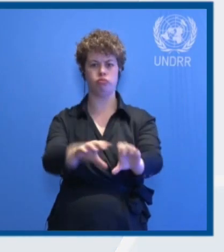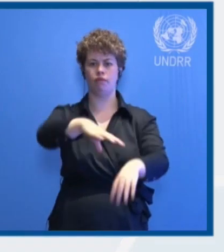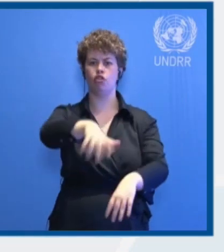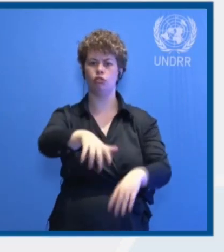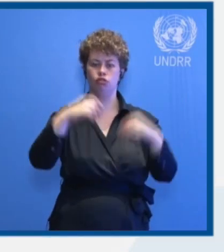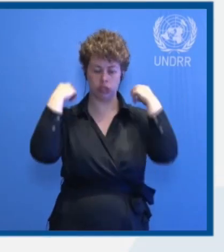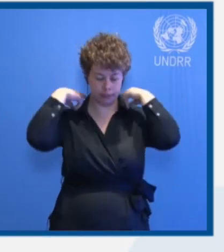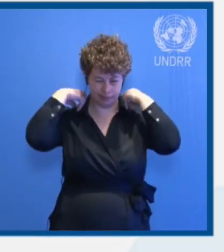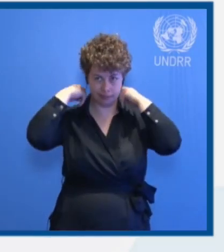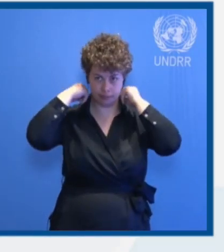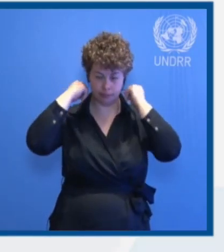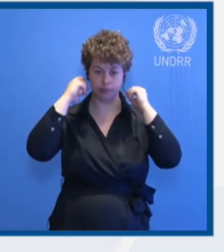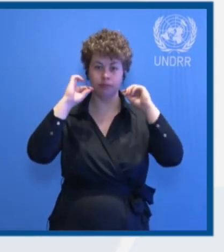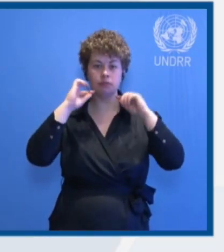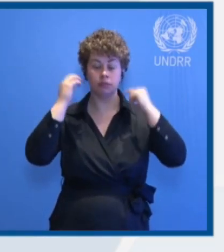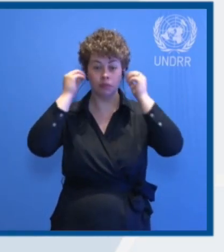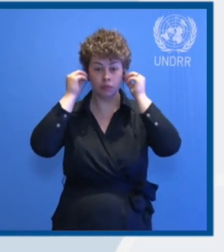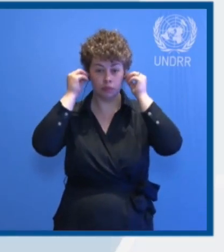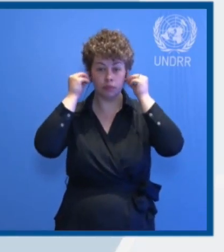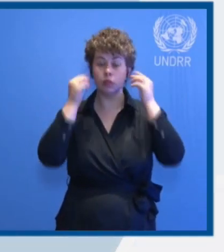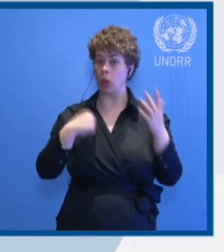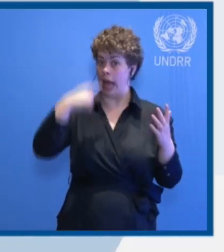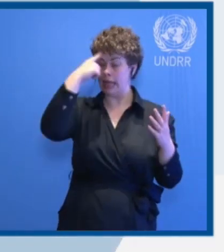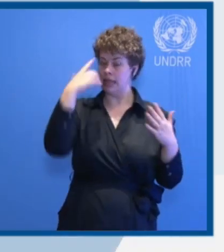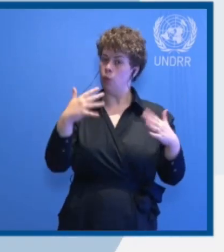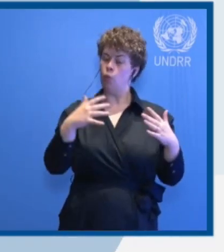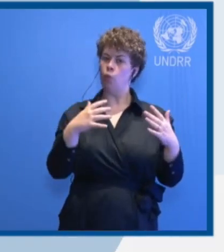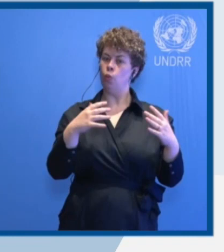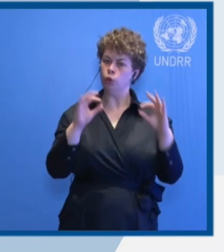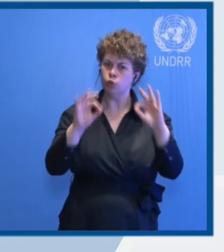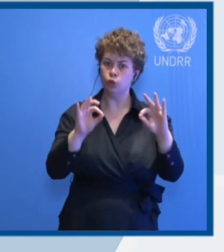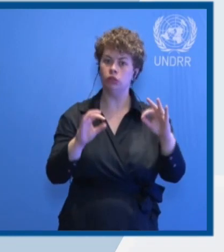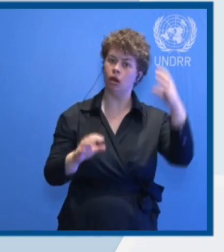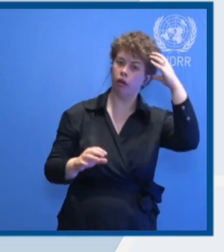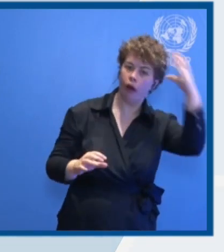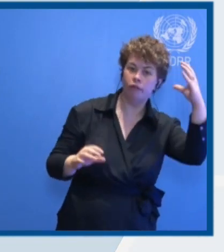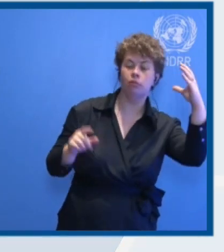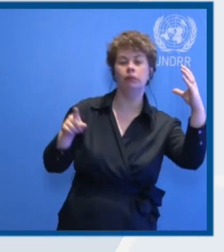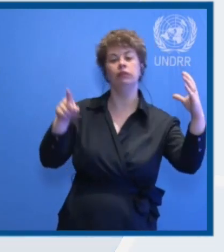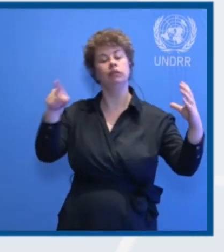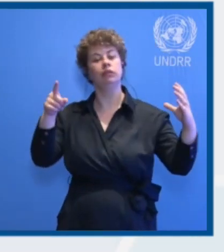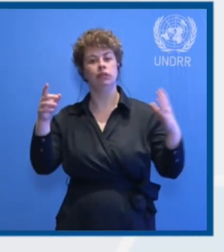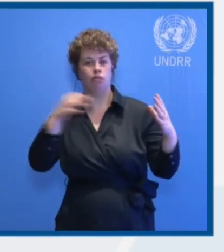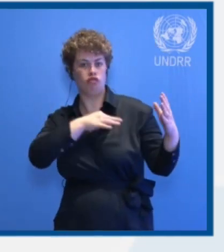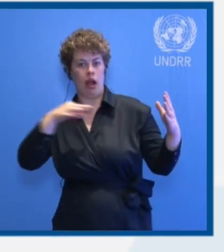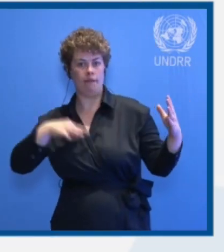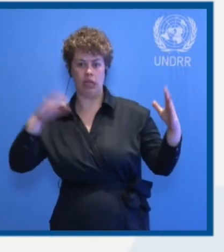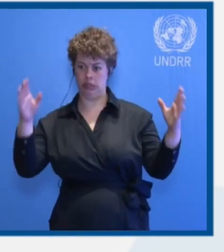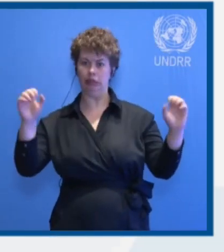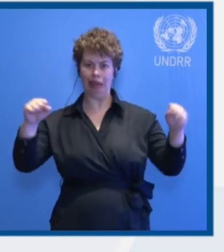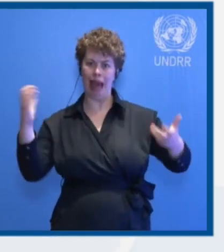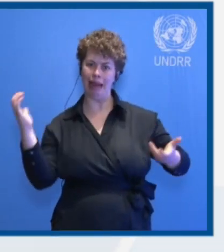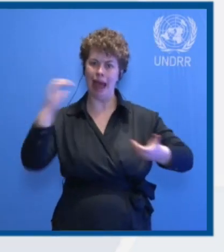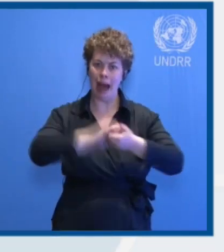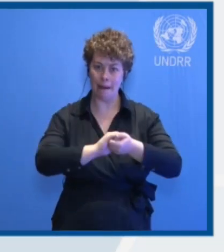these emerging countries. So I think it's a really powerful example that can be potentially replicated to climate